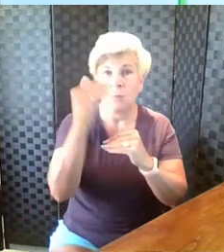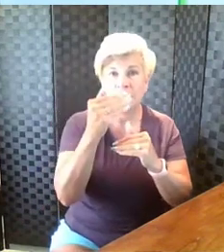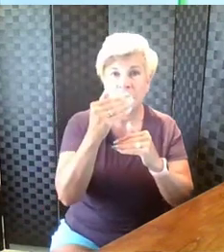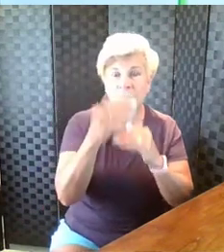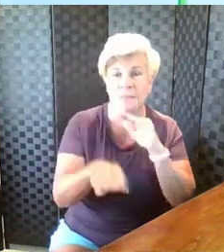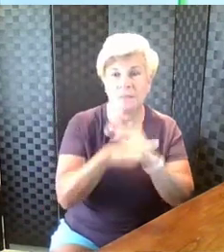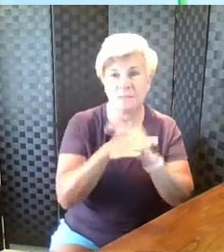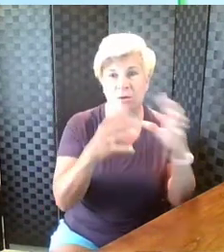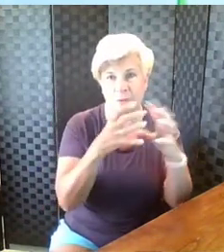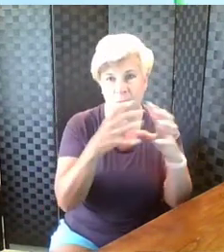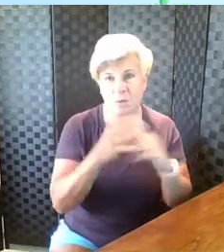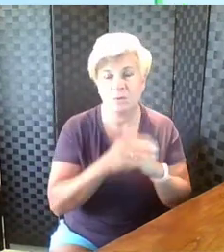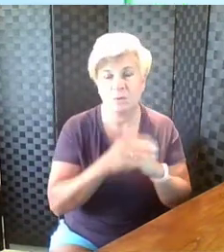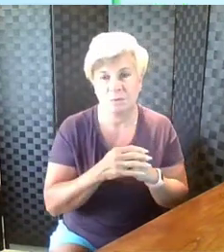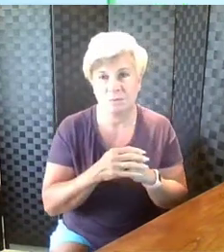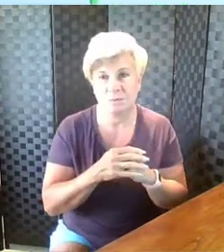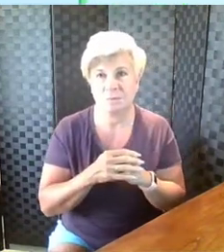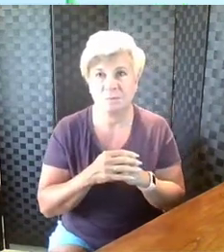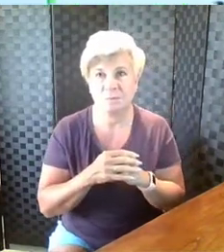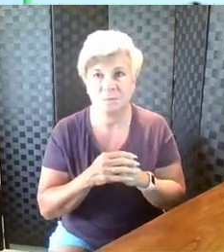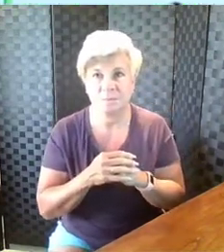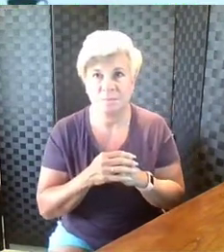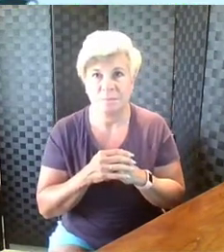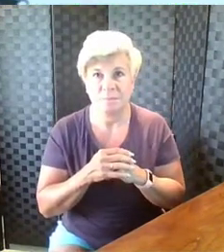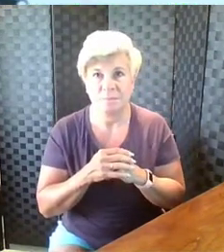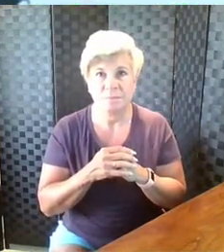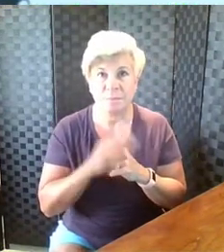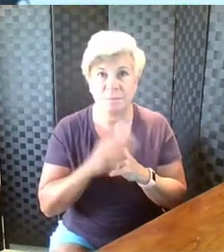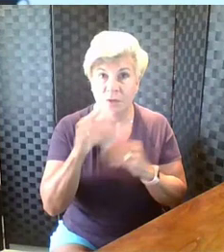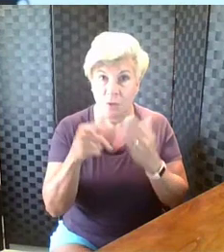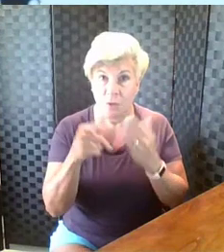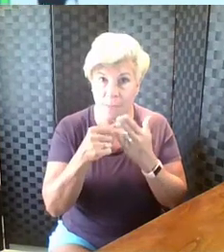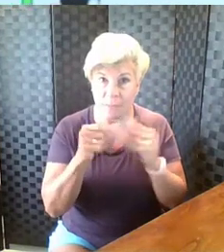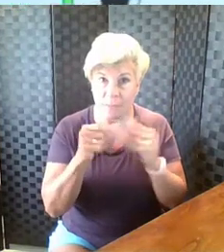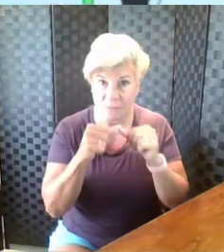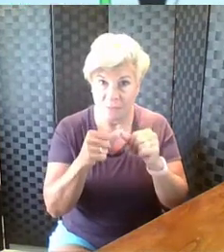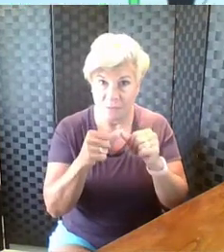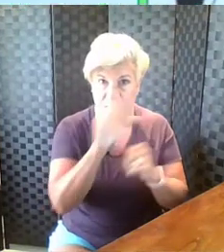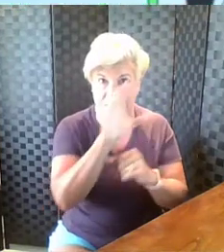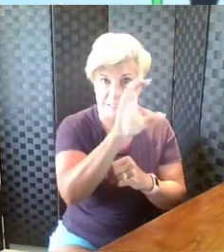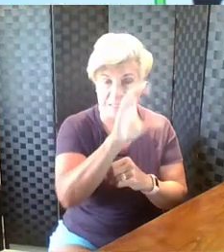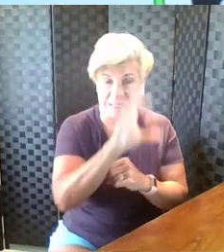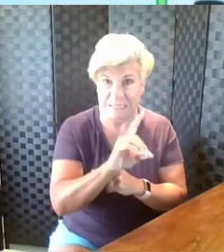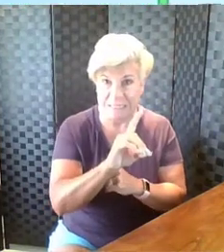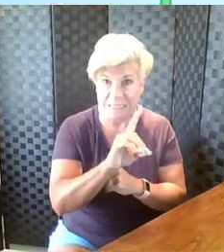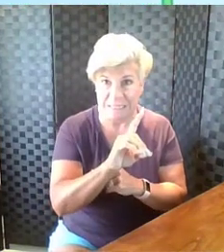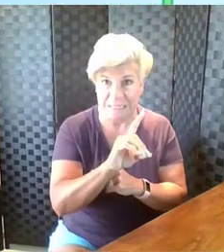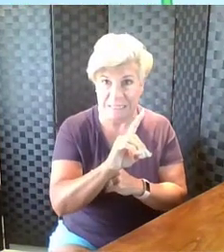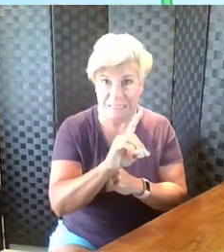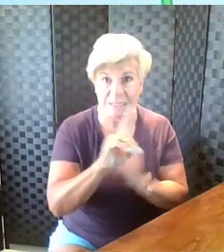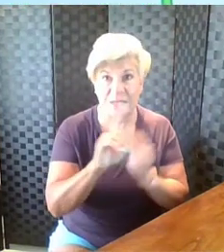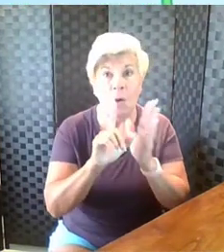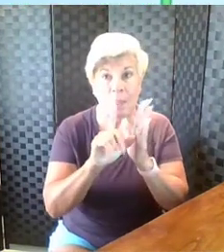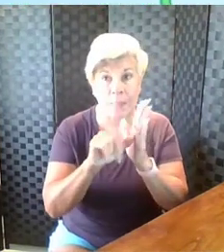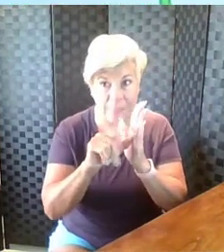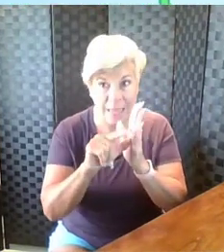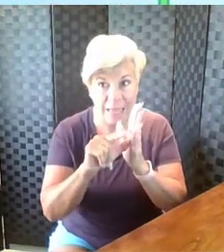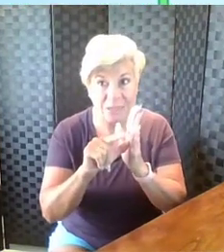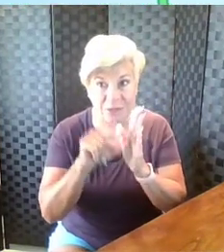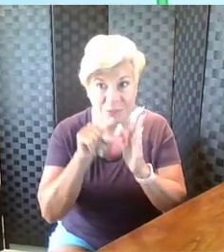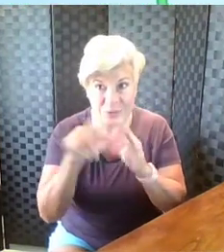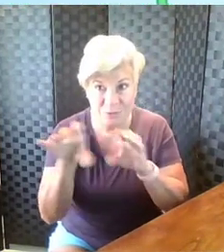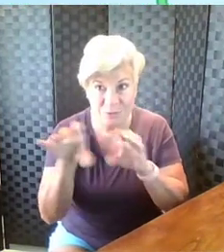balls. All right. Your packet continues and has C and D. We're going